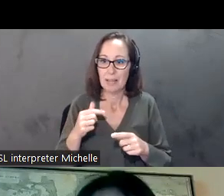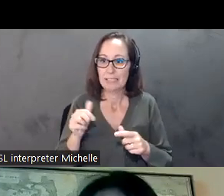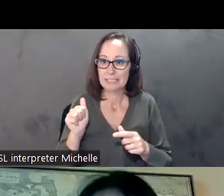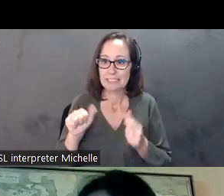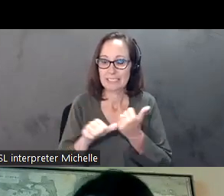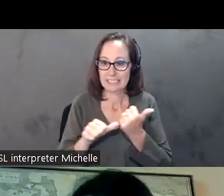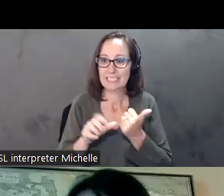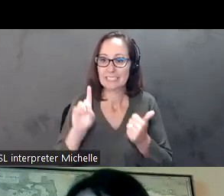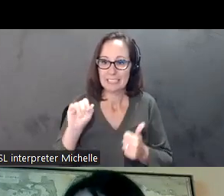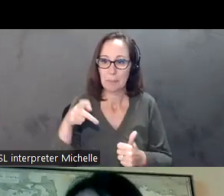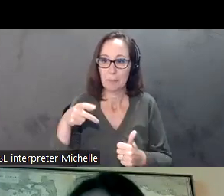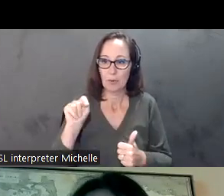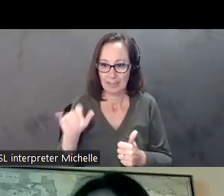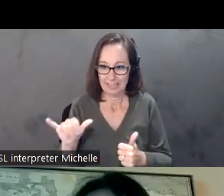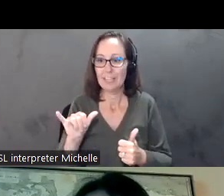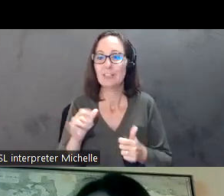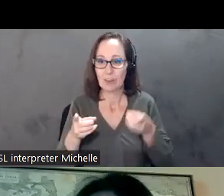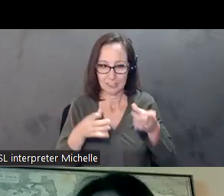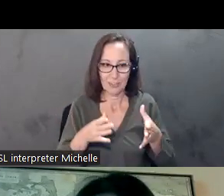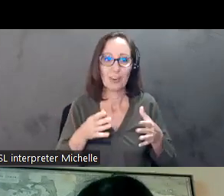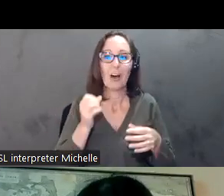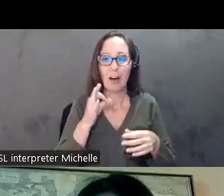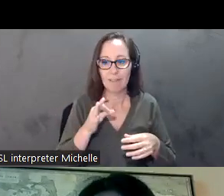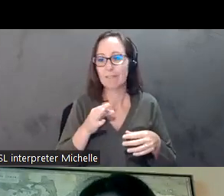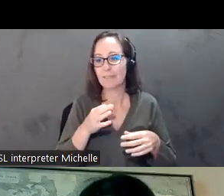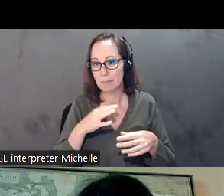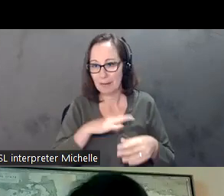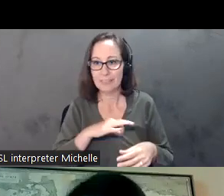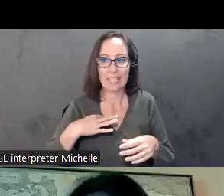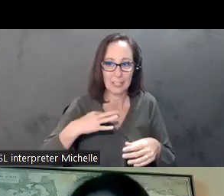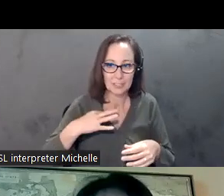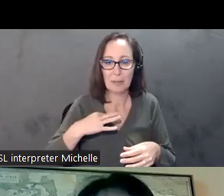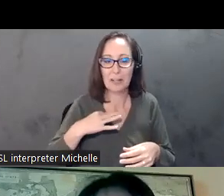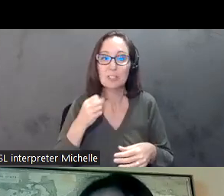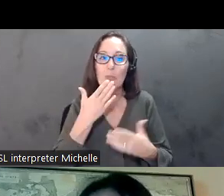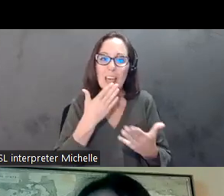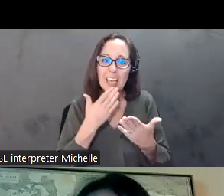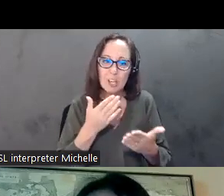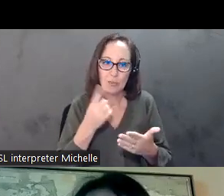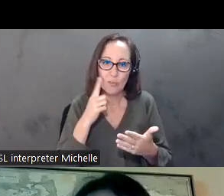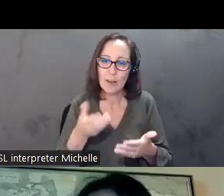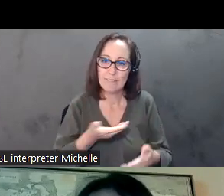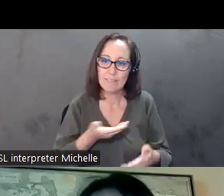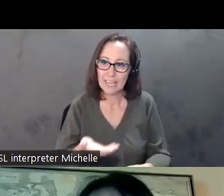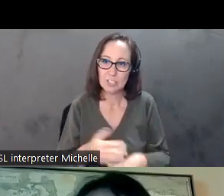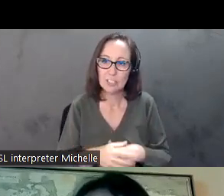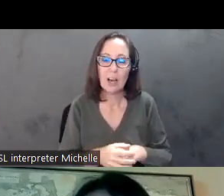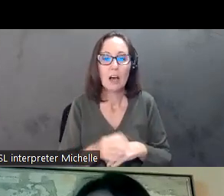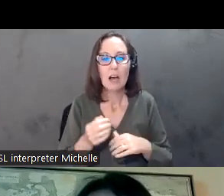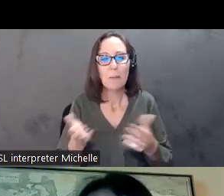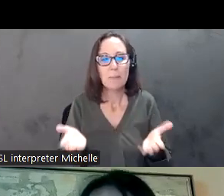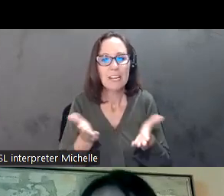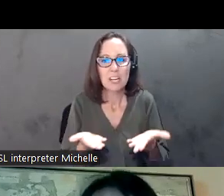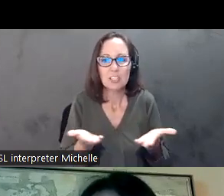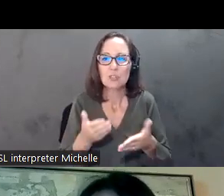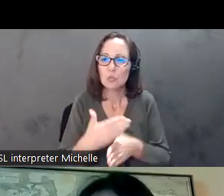Healthcare Benefits and Eligibility. Very happy to be here today, so thank you for the invitation. I'm here to share a little bit